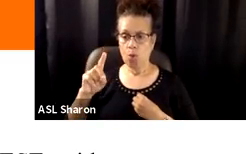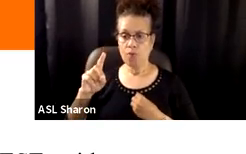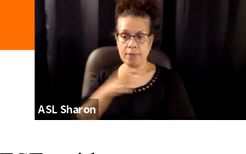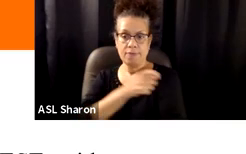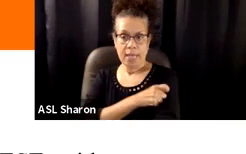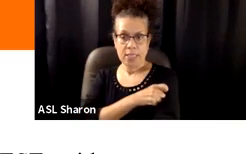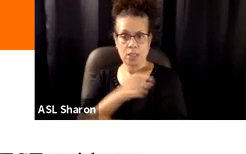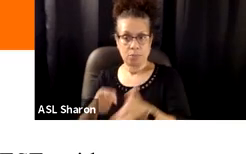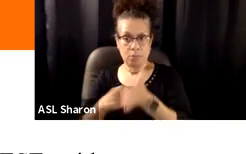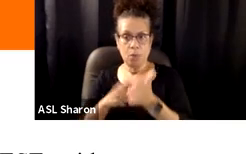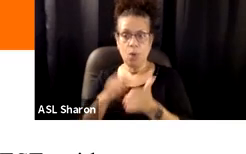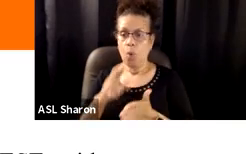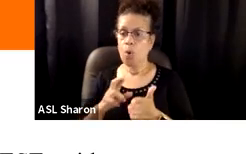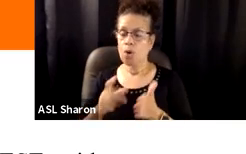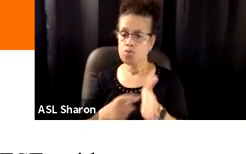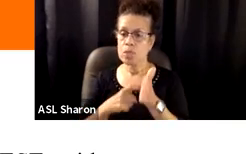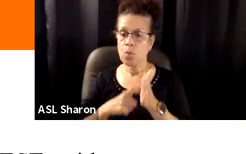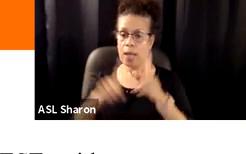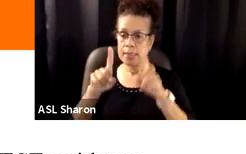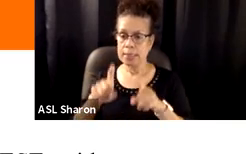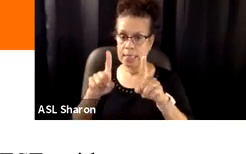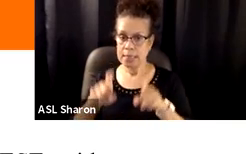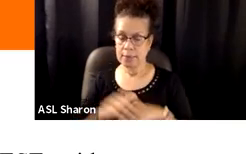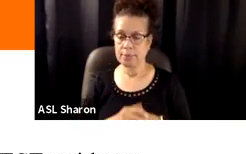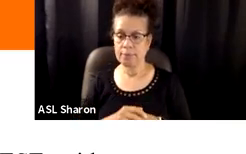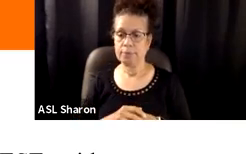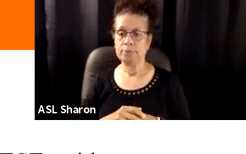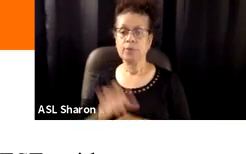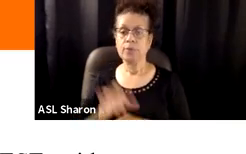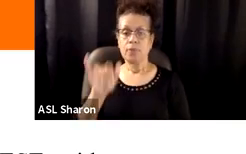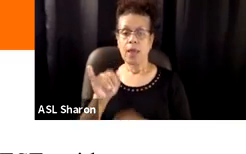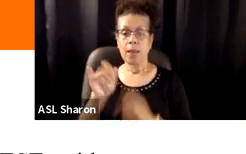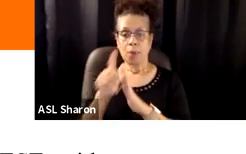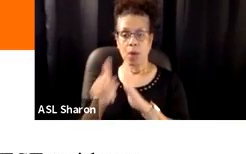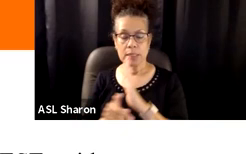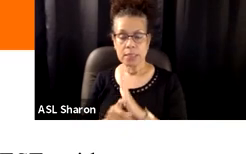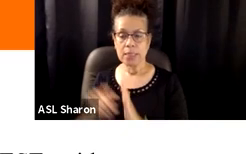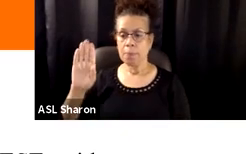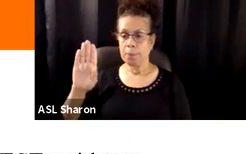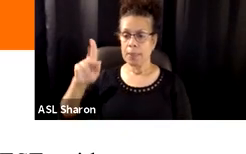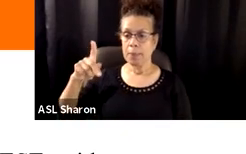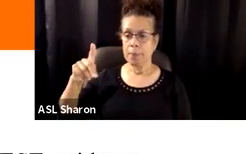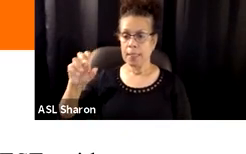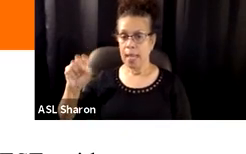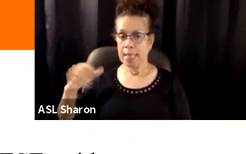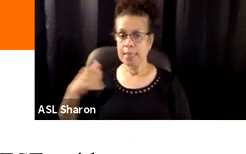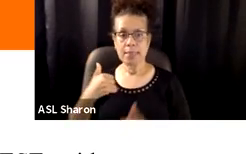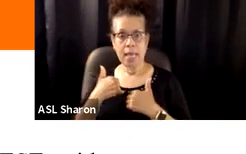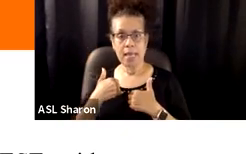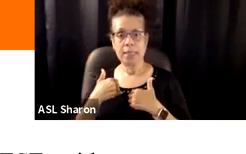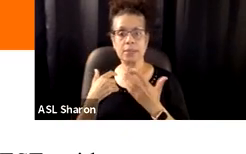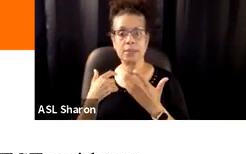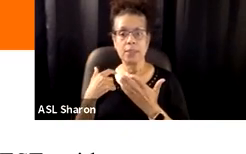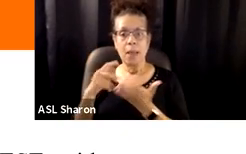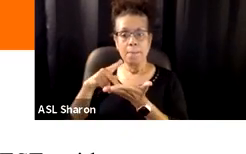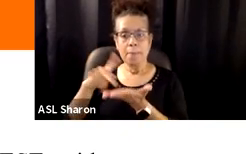required testing policy in connection with the policy the city and bps has expanded covert related paid